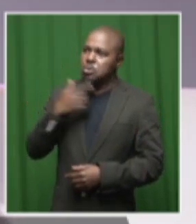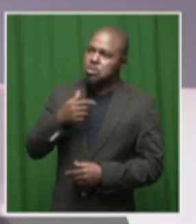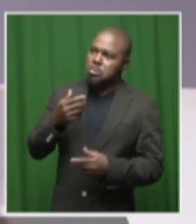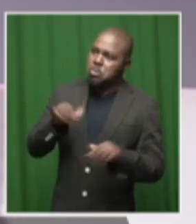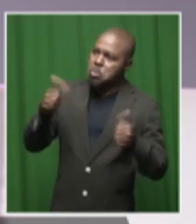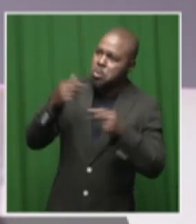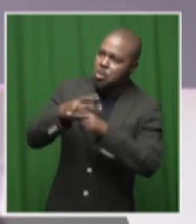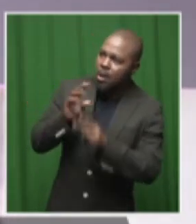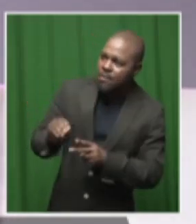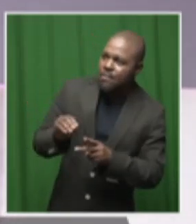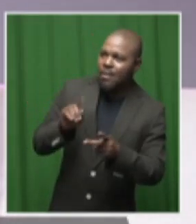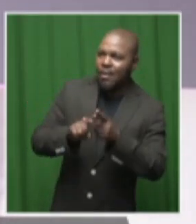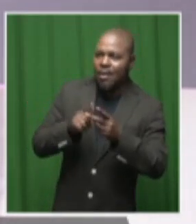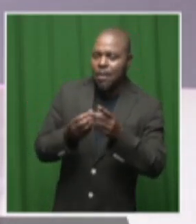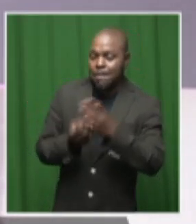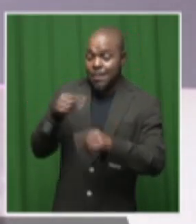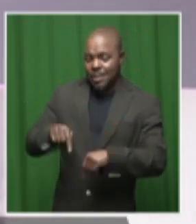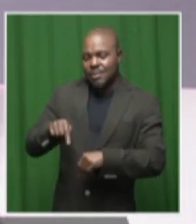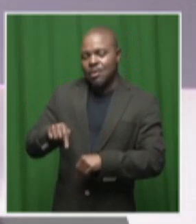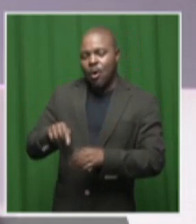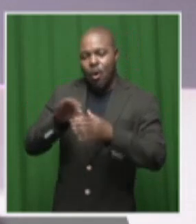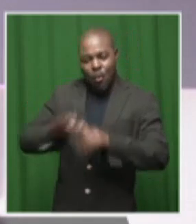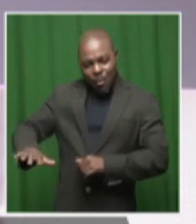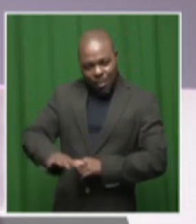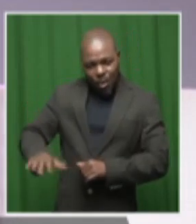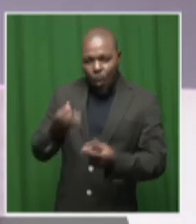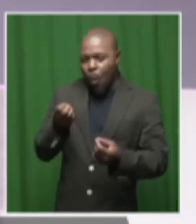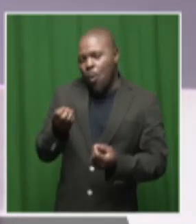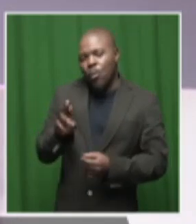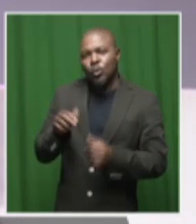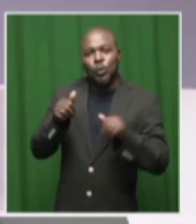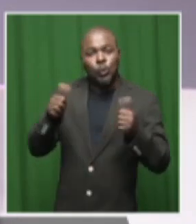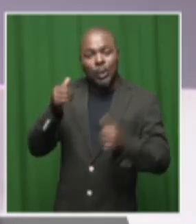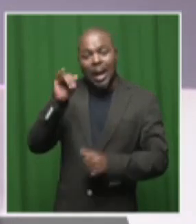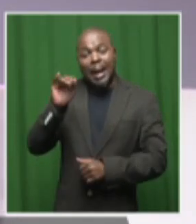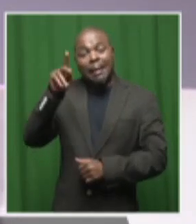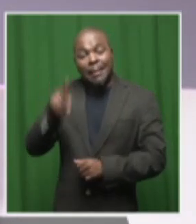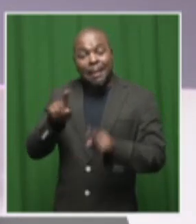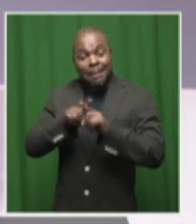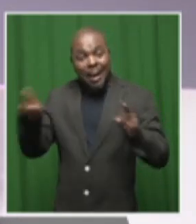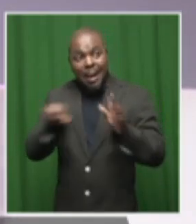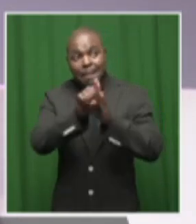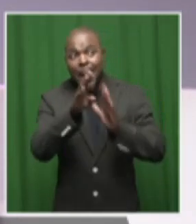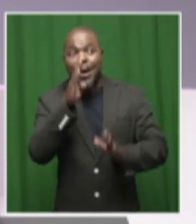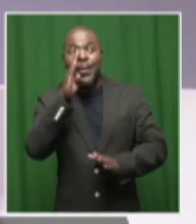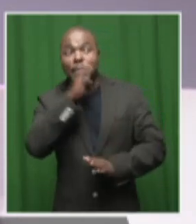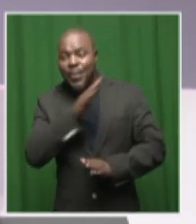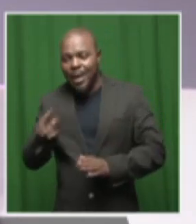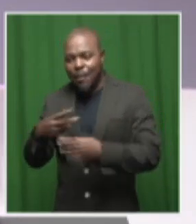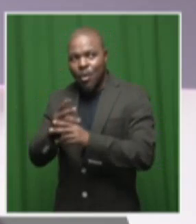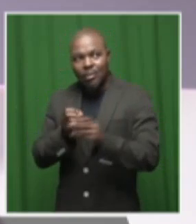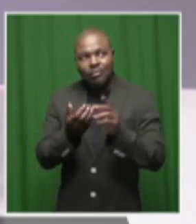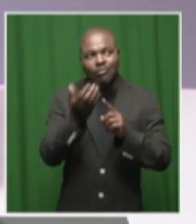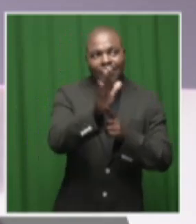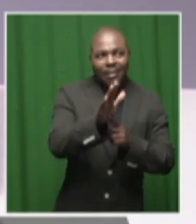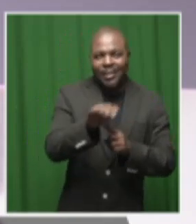product Yes. that is locally manufactured or a great IP, but if they don't have a market to sell that product to,